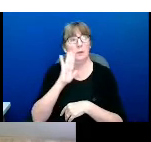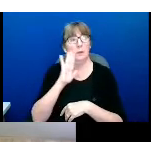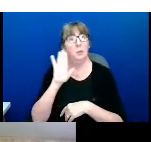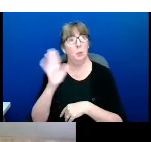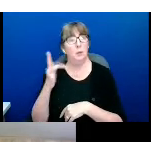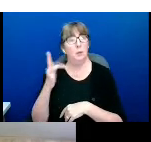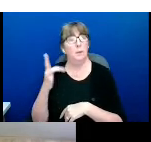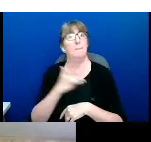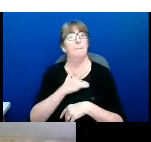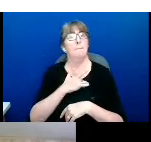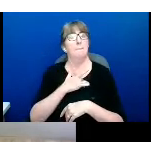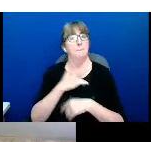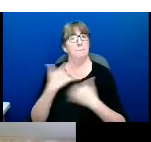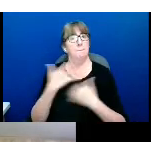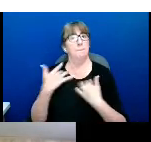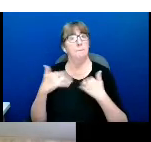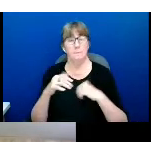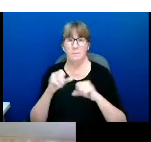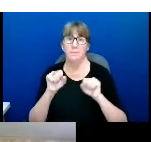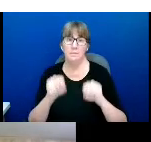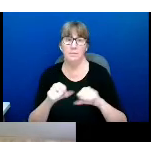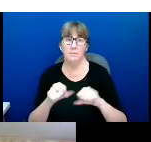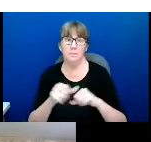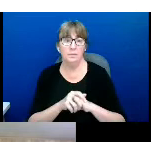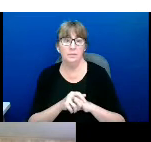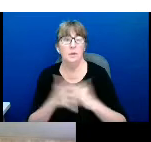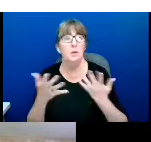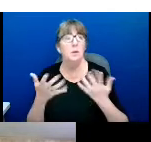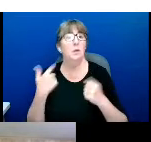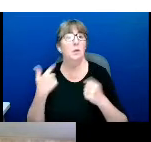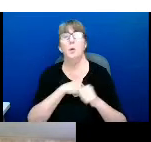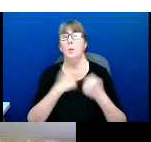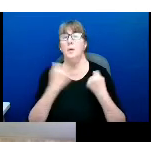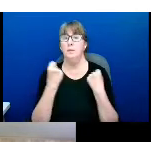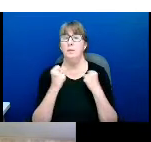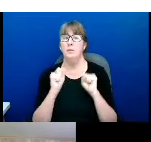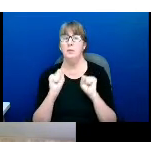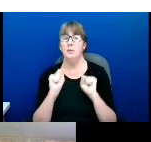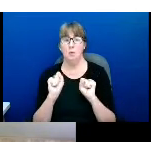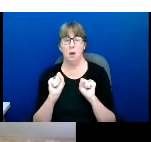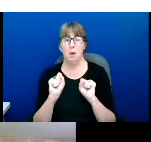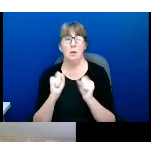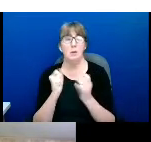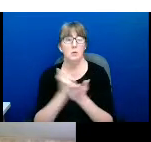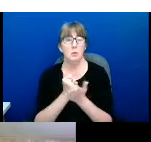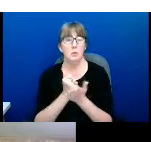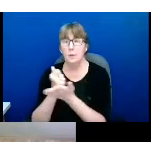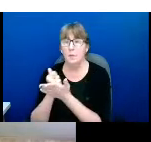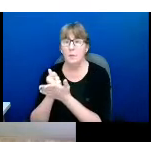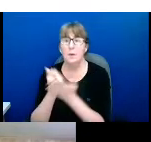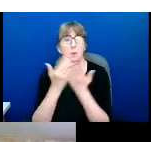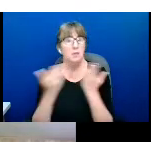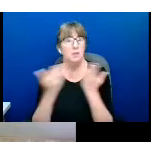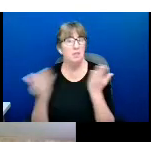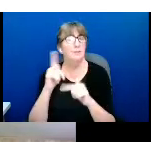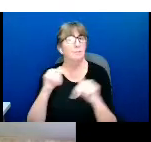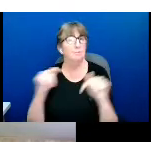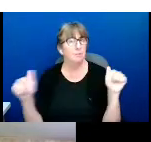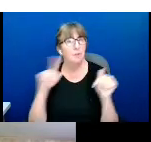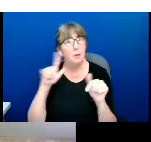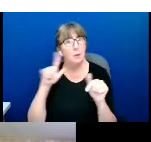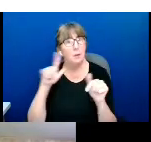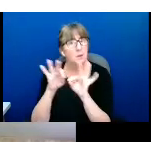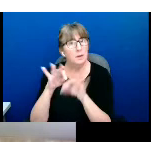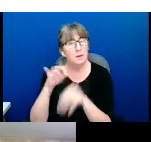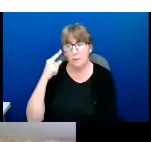manner. So we've tried to help them out with things like that that will benefit them in the